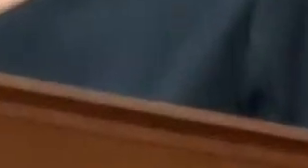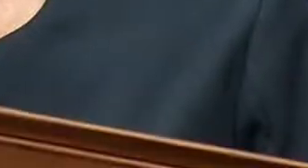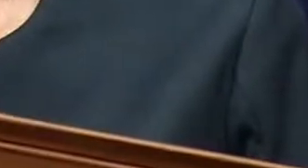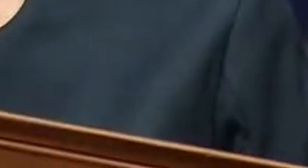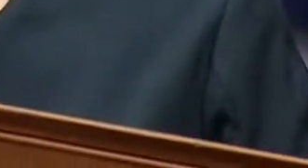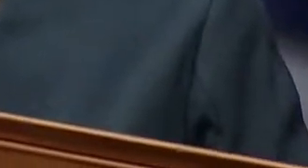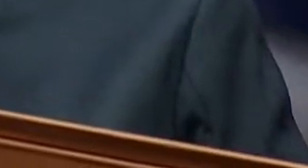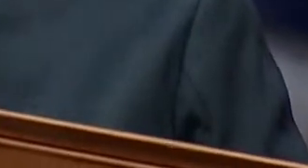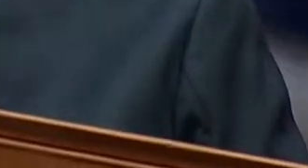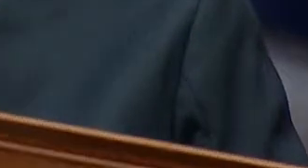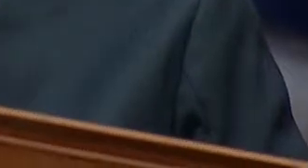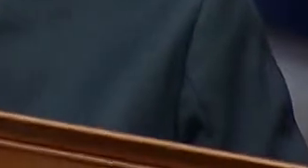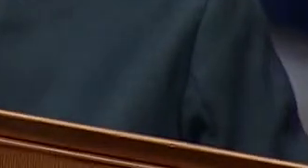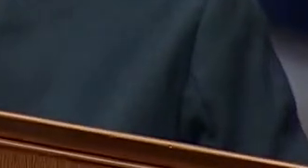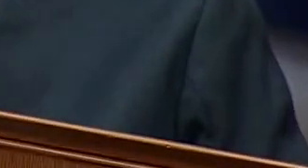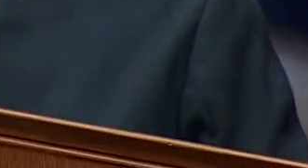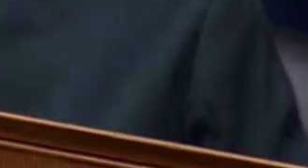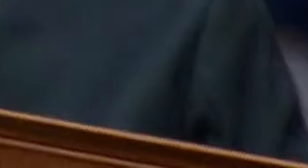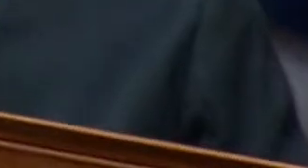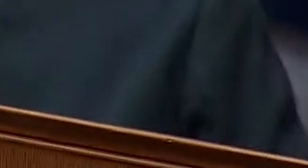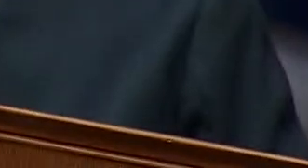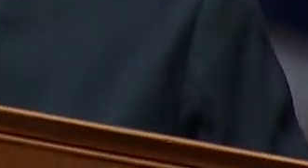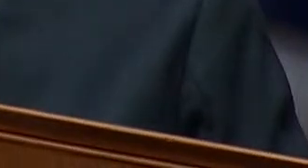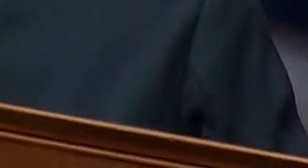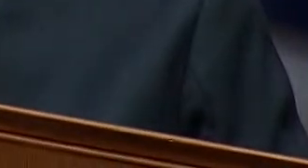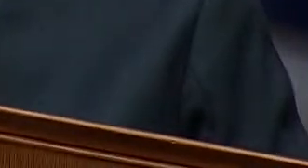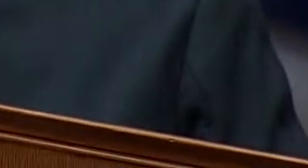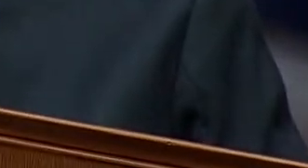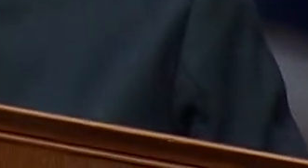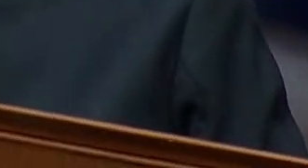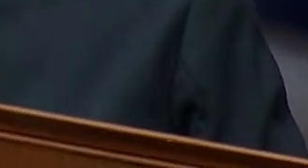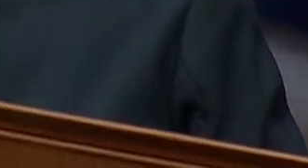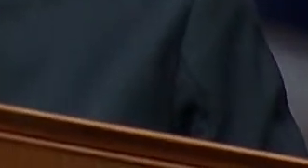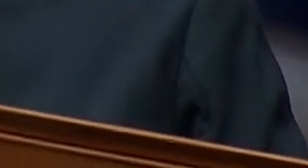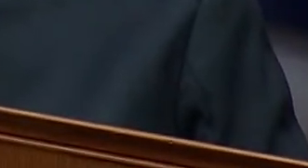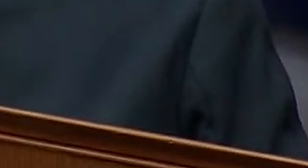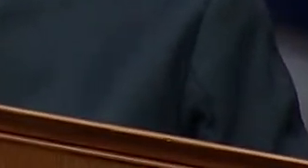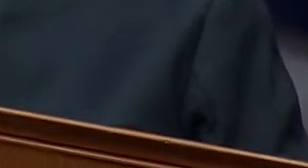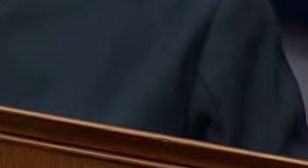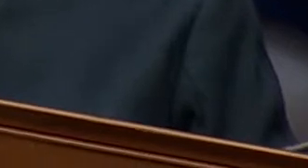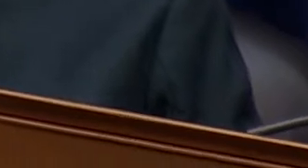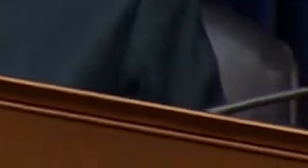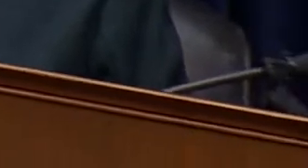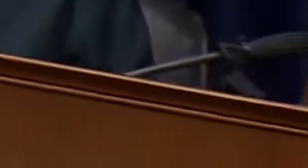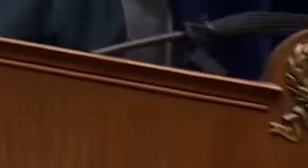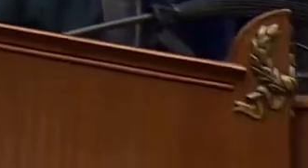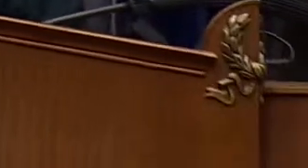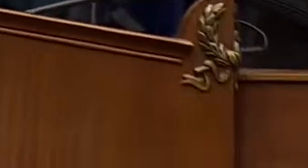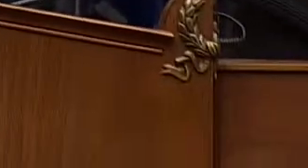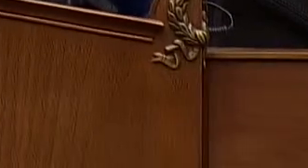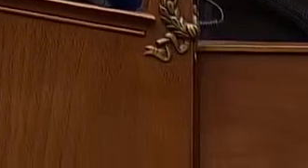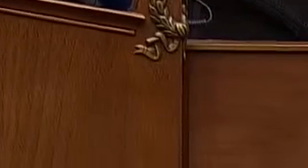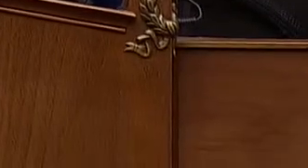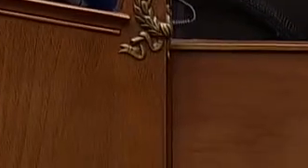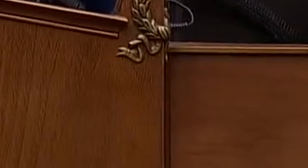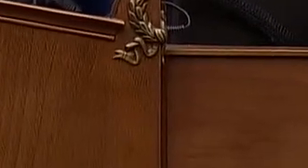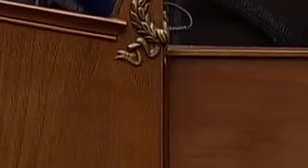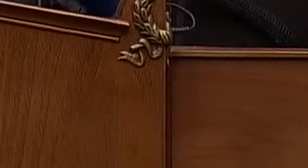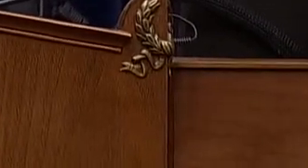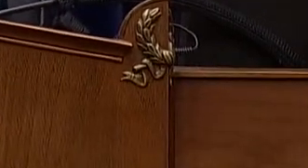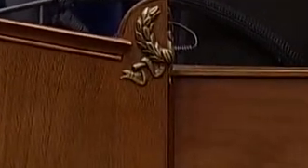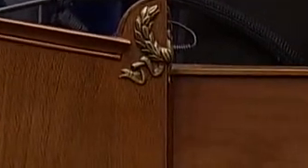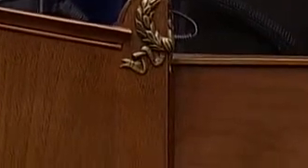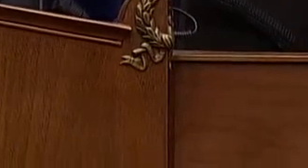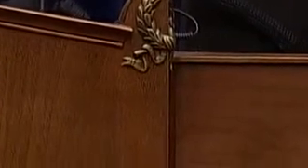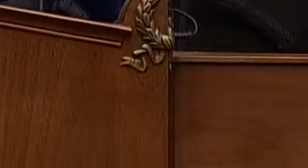from riots, like Shays' Rebellion. But rather than the District of Columbia being the facilitator of the recent January 6th riots,